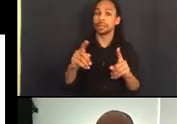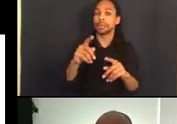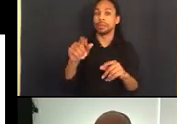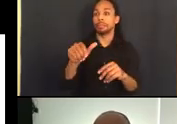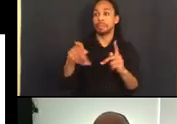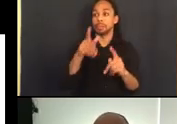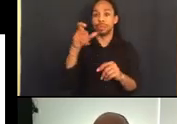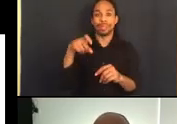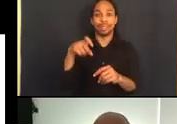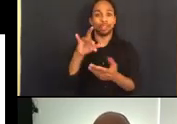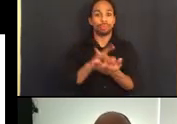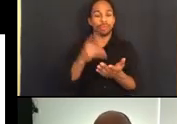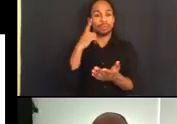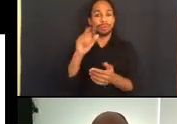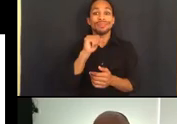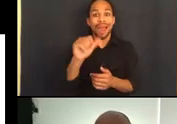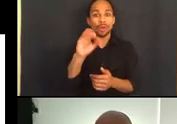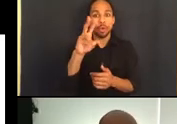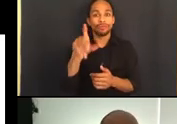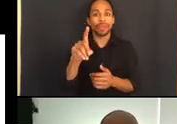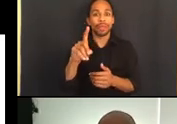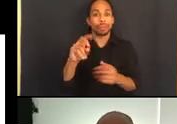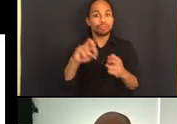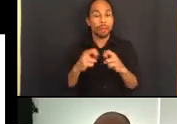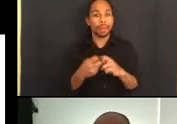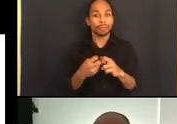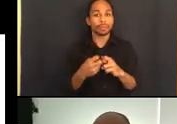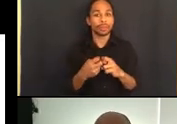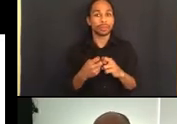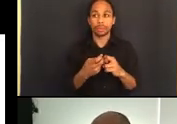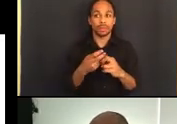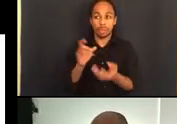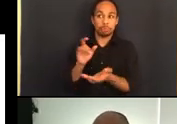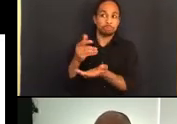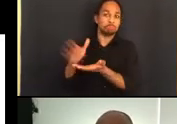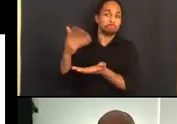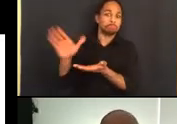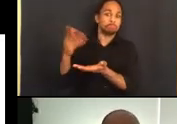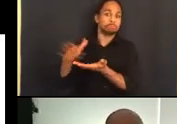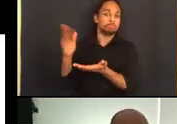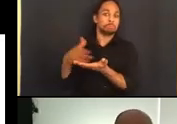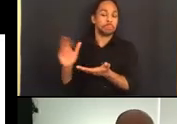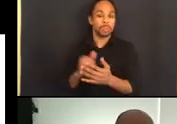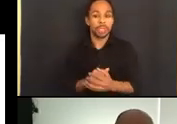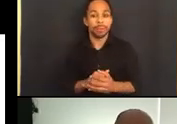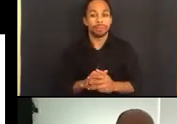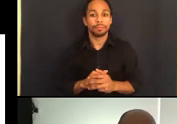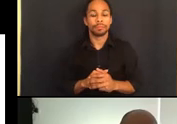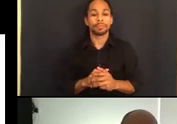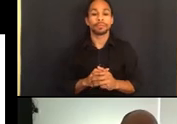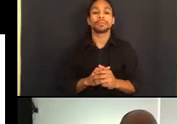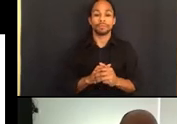related medical issues. So every day we're hearing cases of people being denied care at Tijuana General for any number of